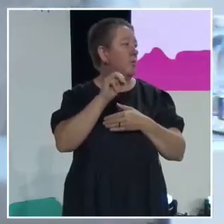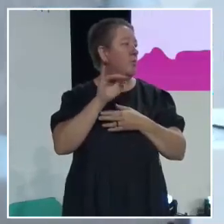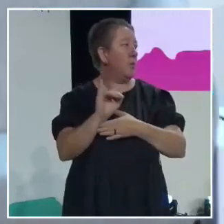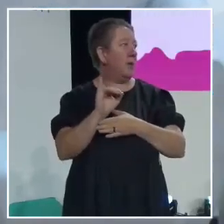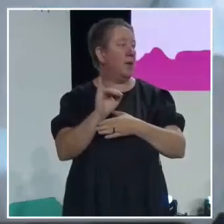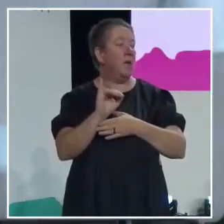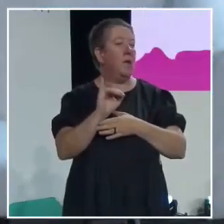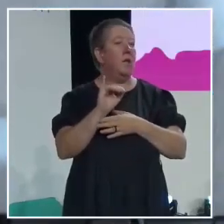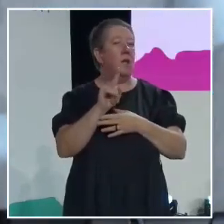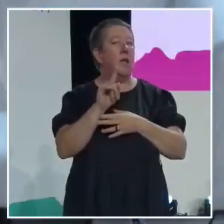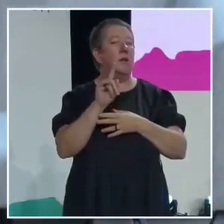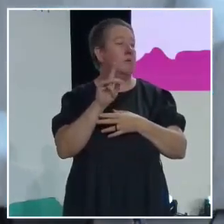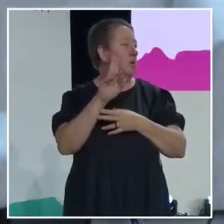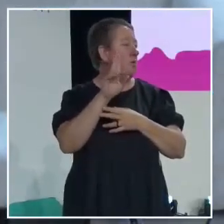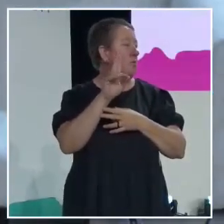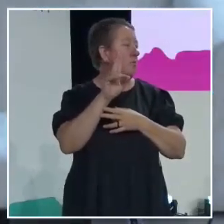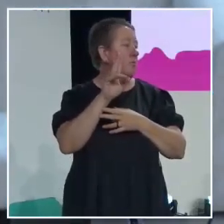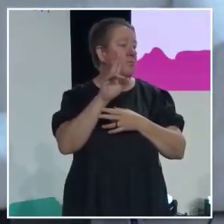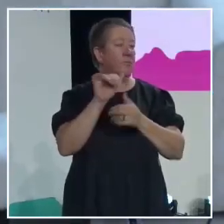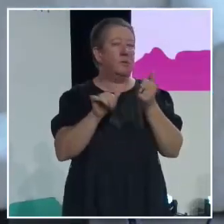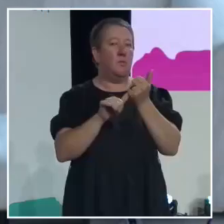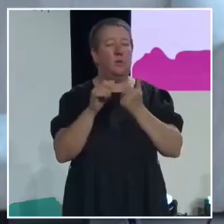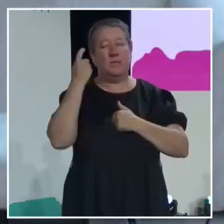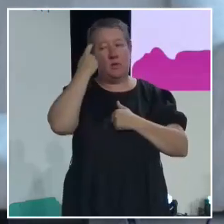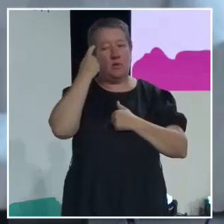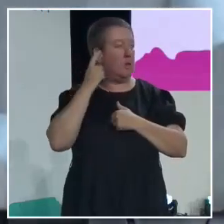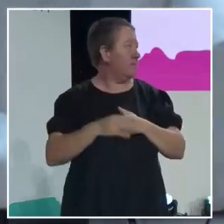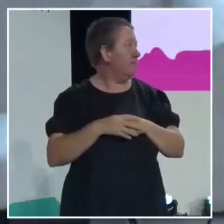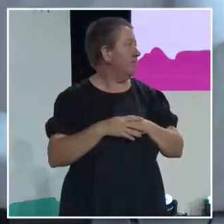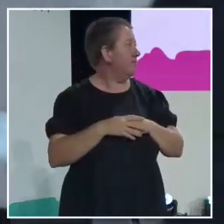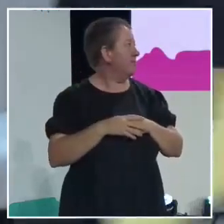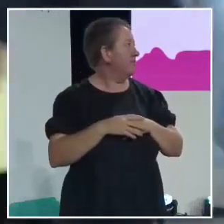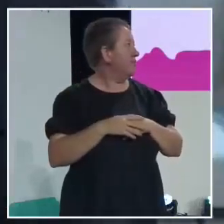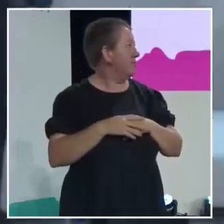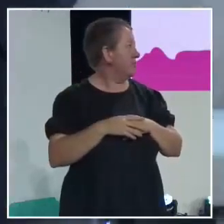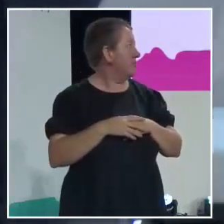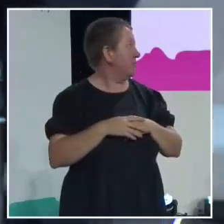General Li to come and speak. Please feel free to stay up here if you're comfortable to do that. Thank you.